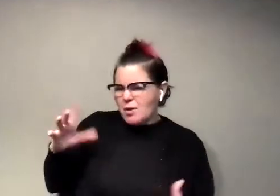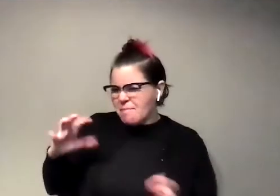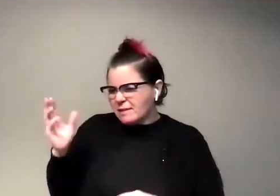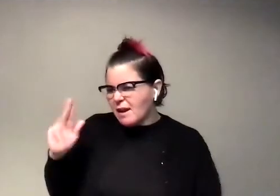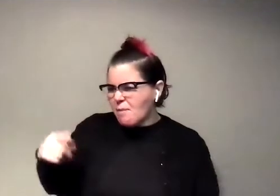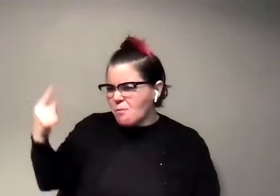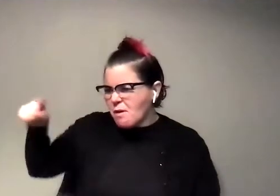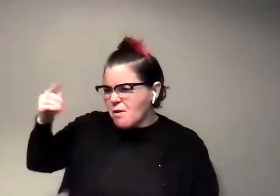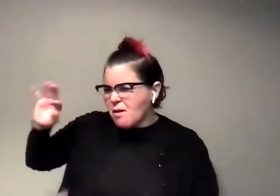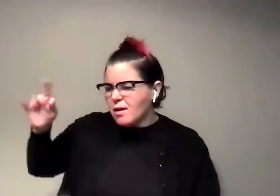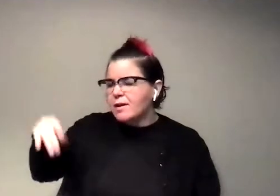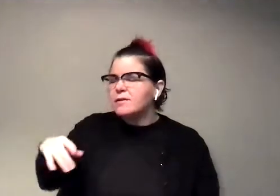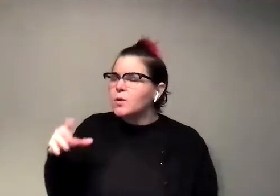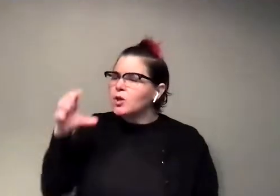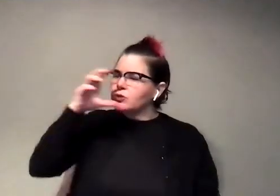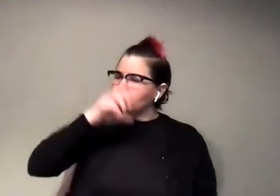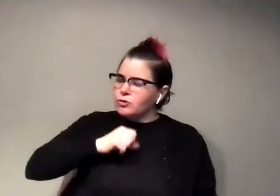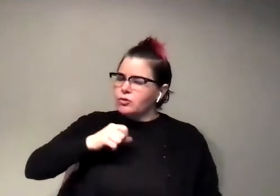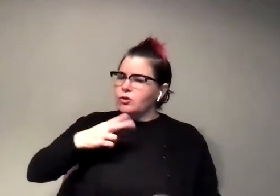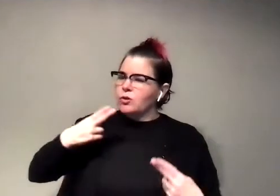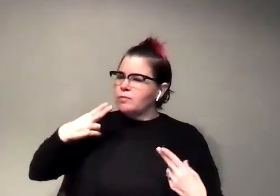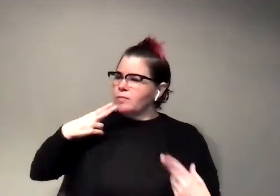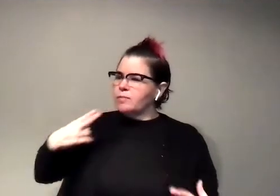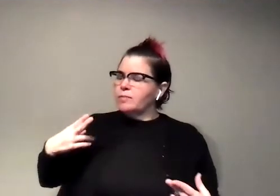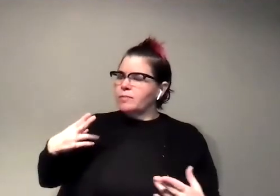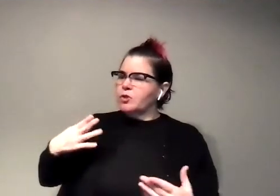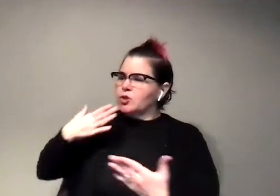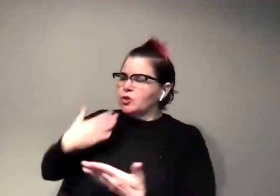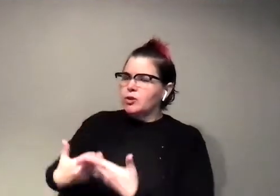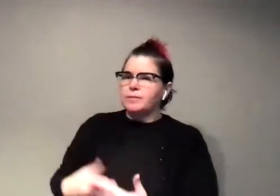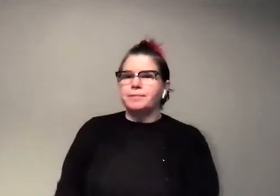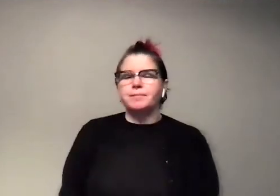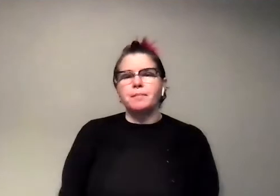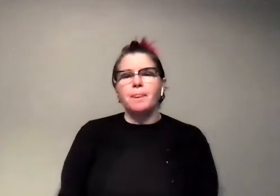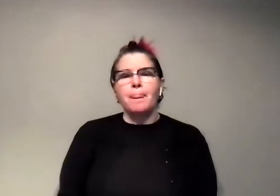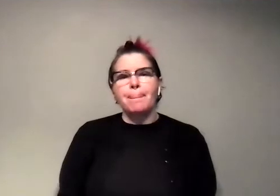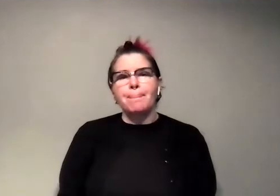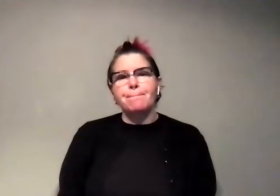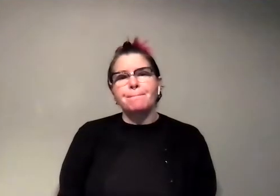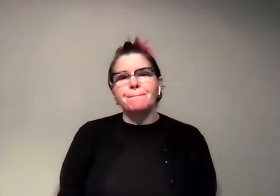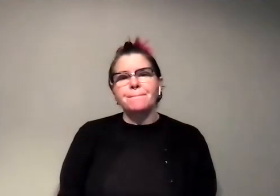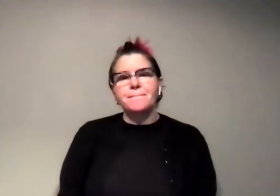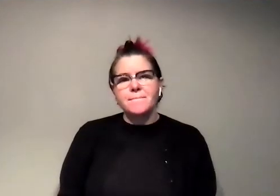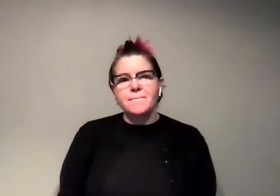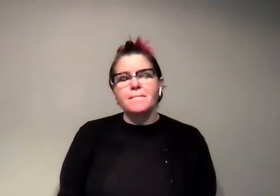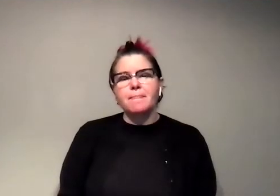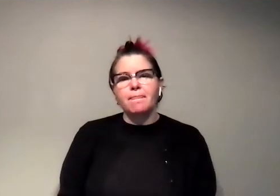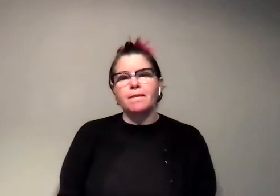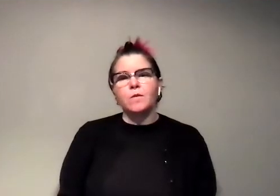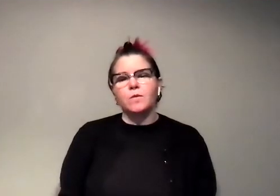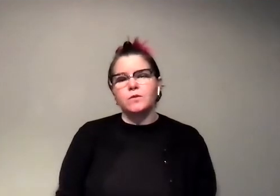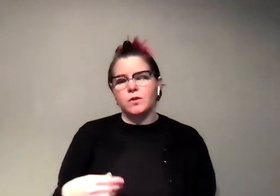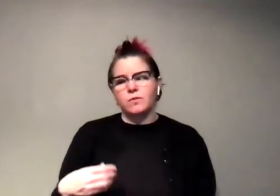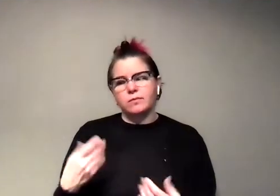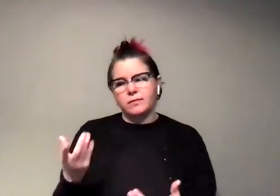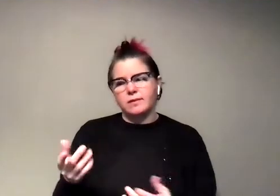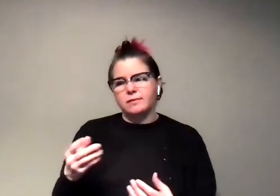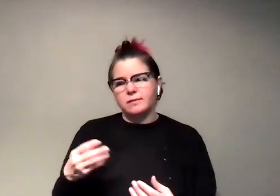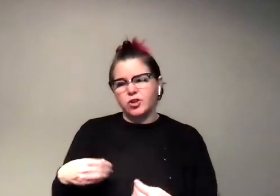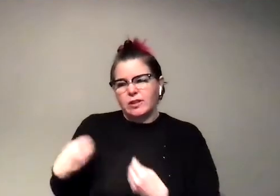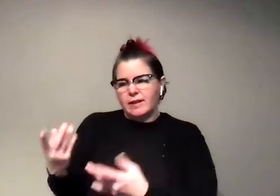blah. So I almost feel like if we give other people the same grace that we give ourselves, I think that would make a